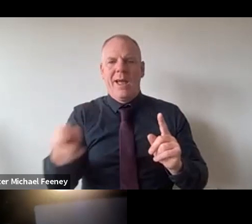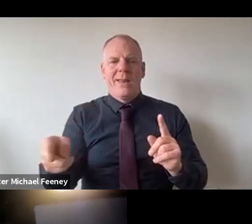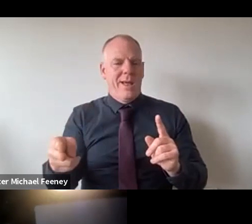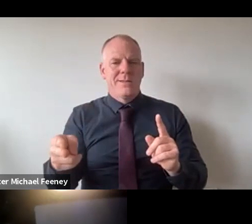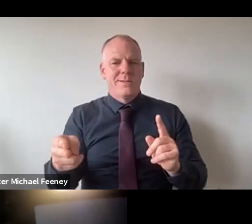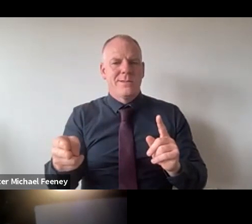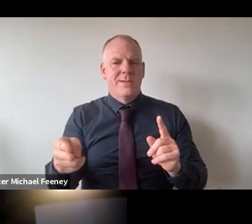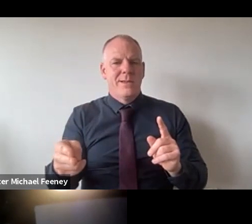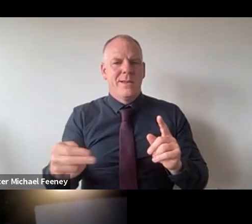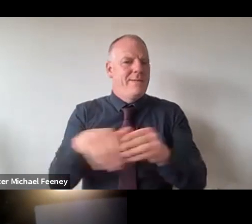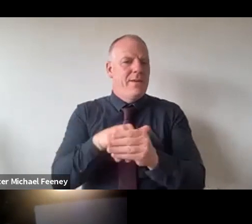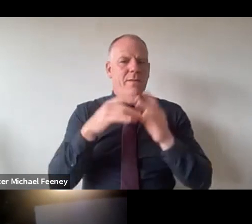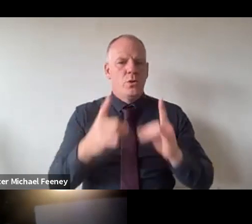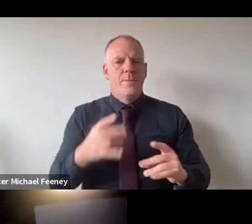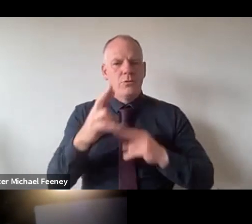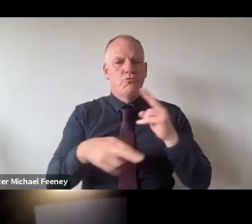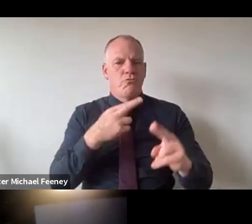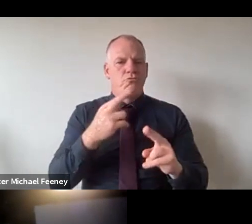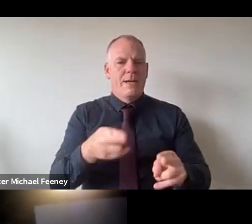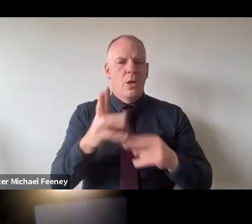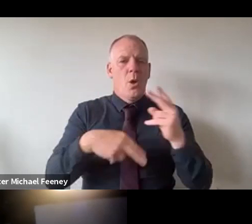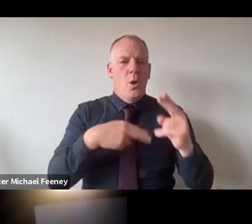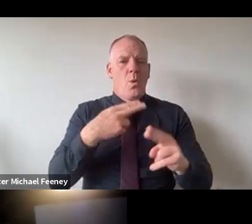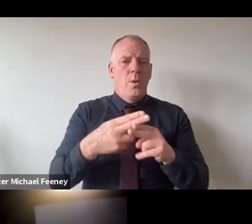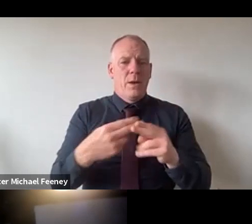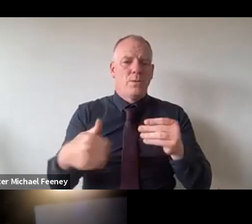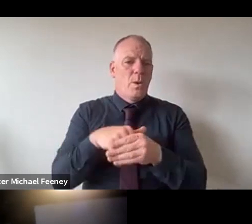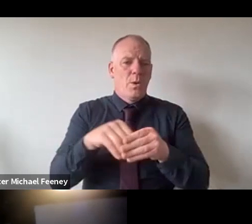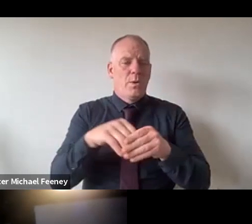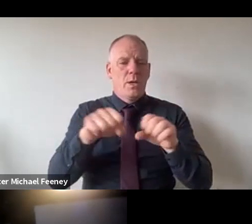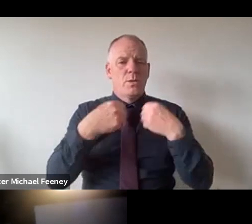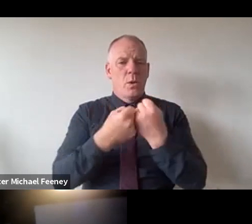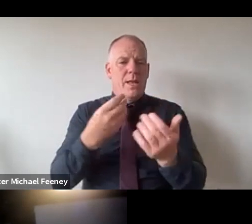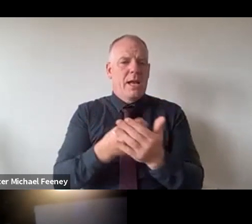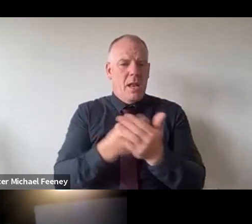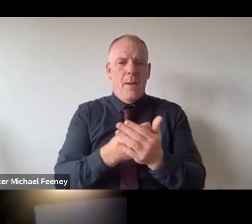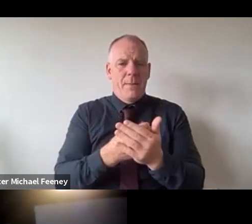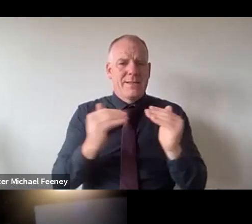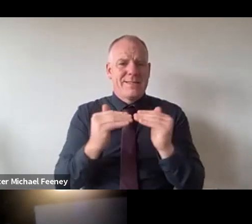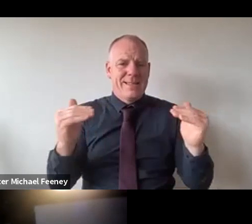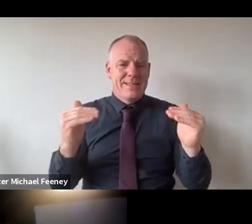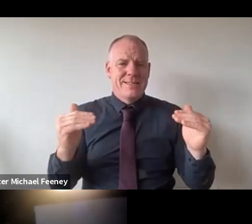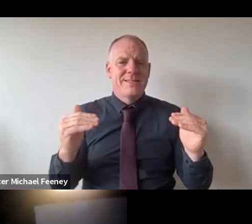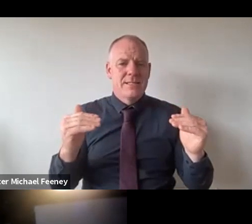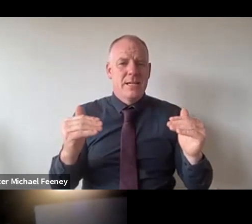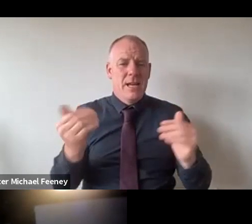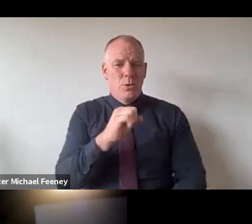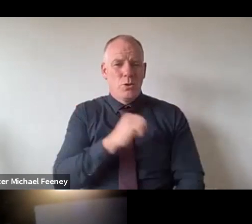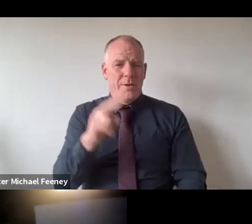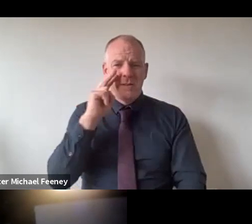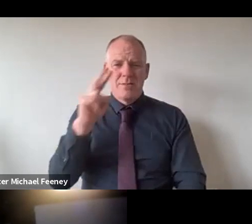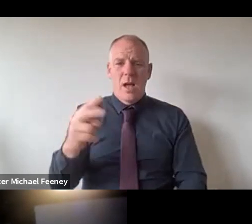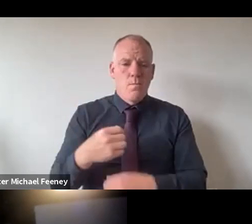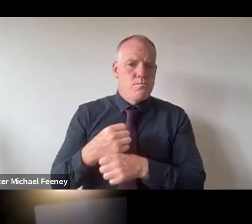really across human rights if we're going to exclude social economic status any longer. Because I'm sure you have seen kind of the tensions